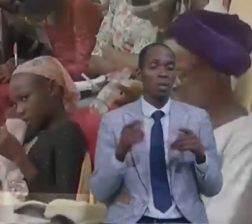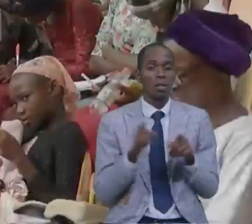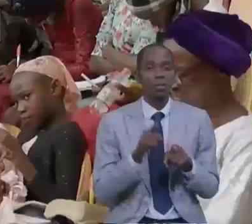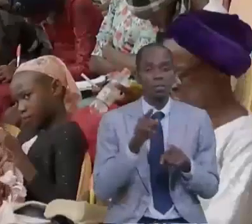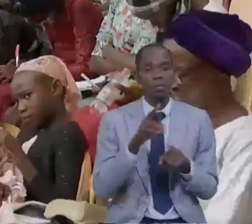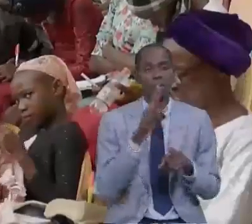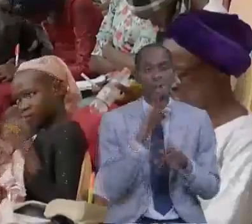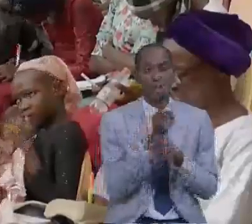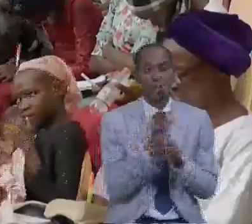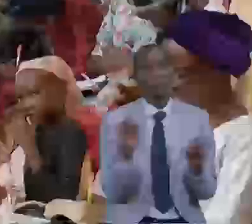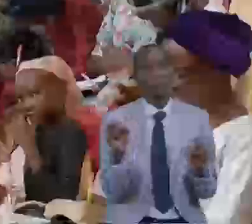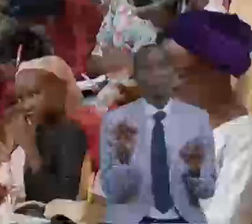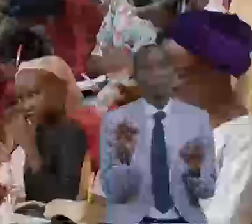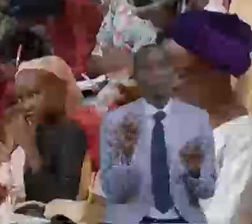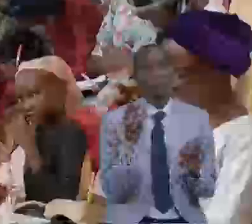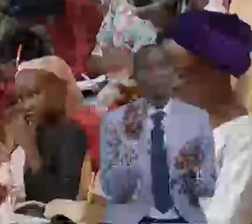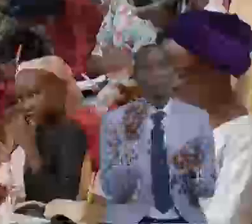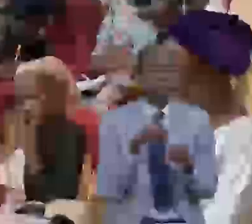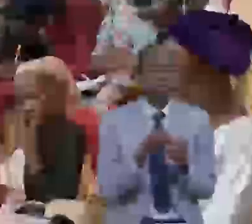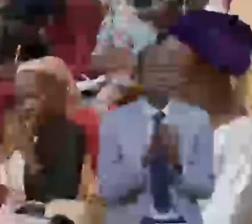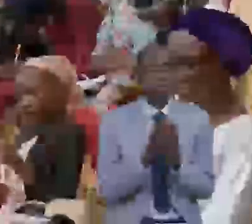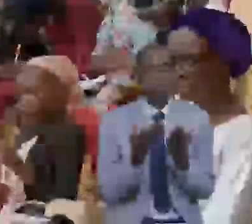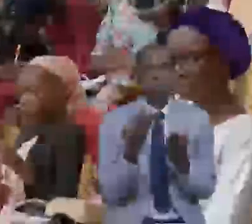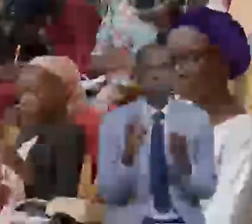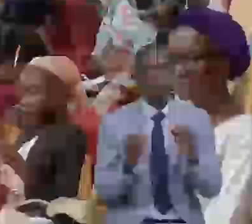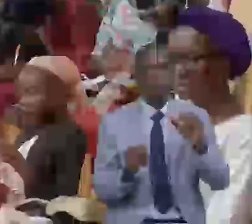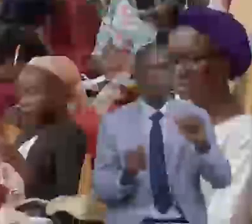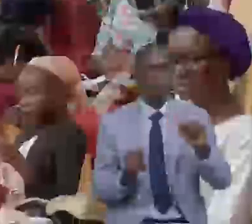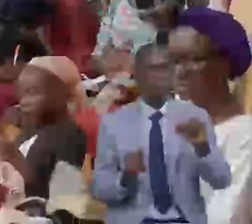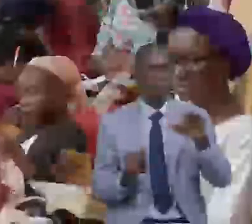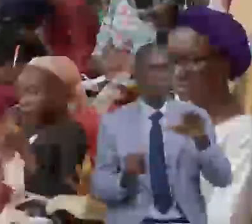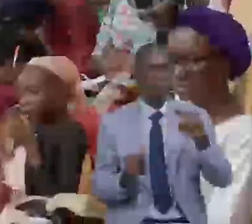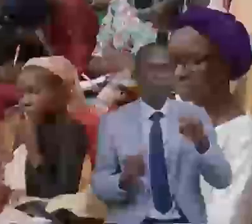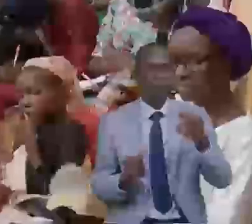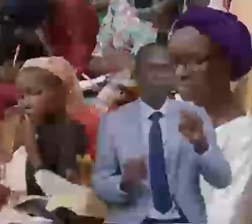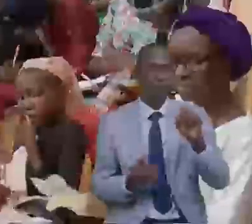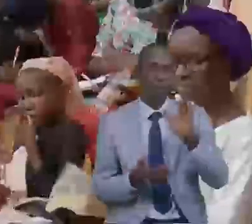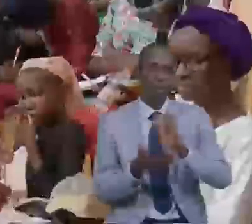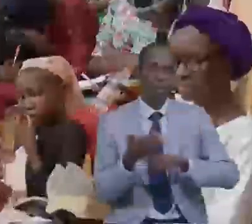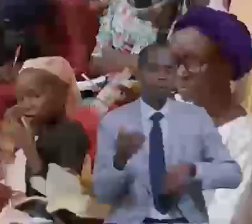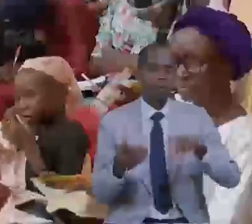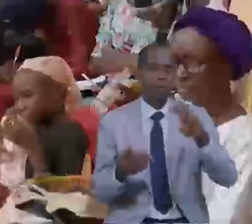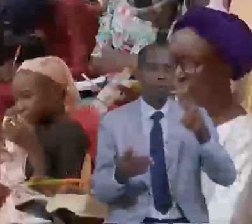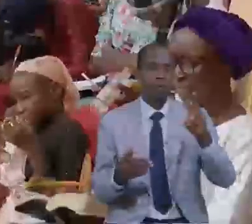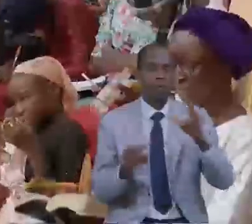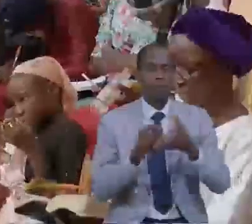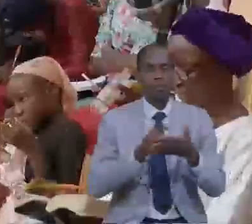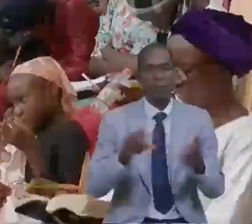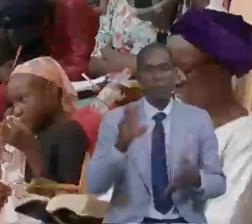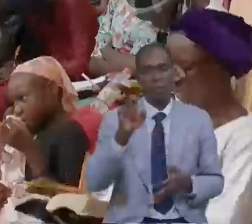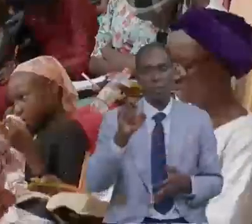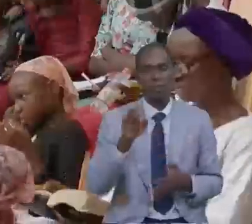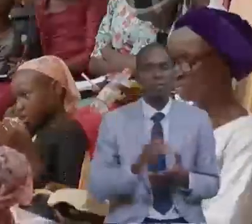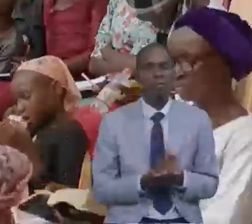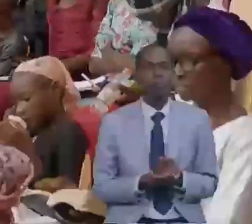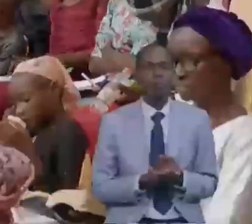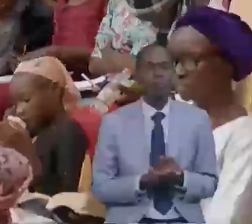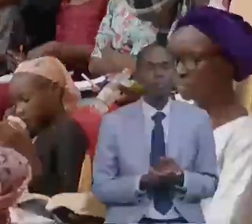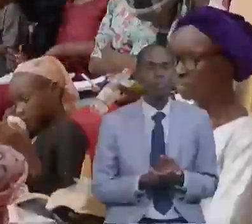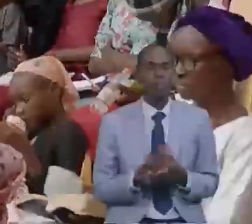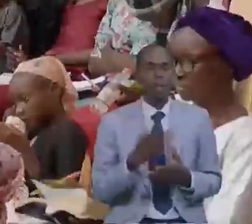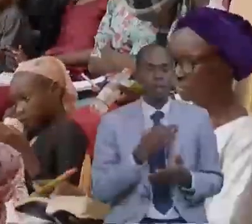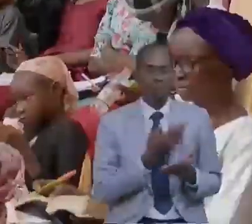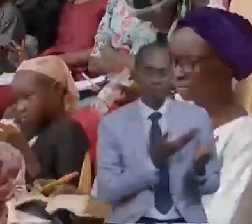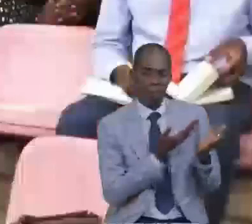30. And brought them out and said, sirs, what